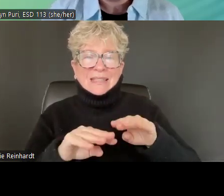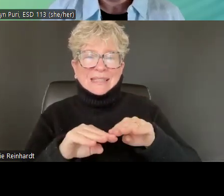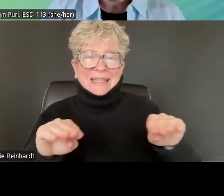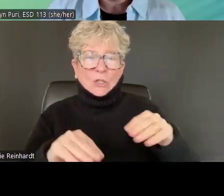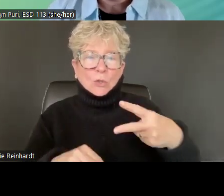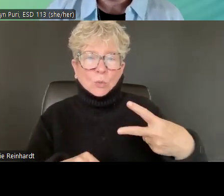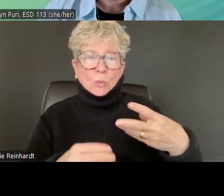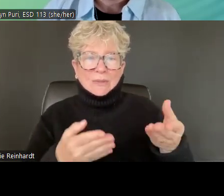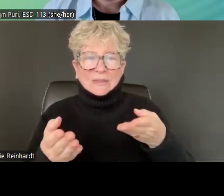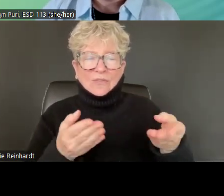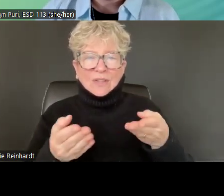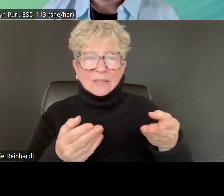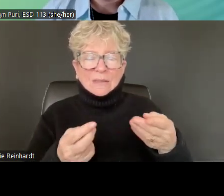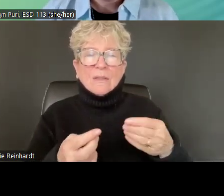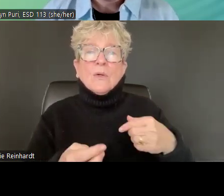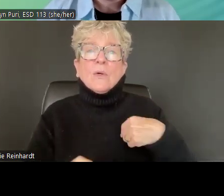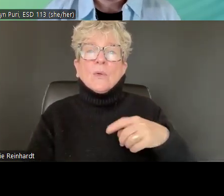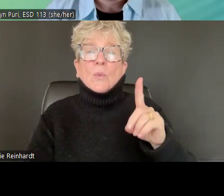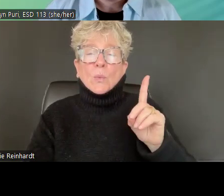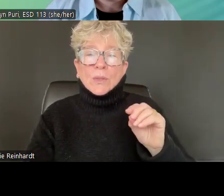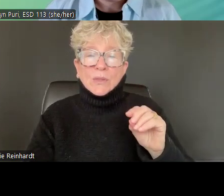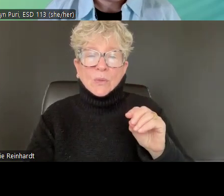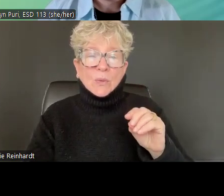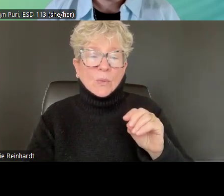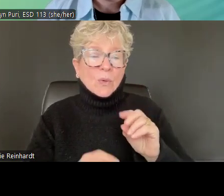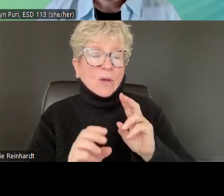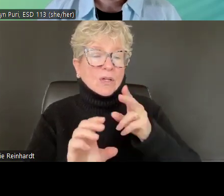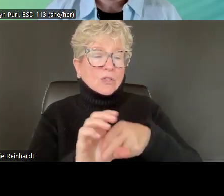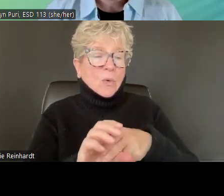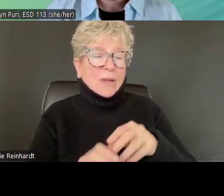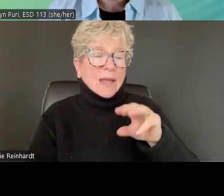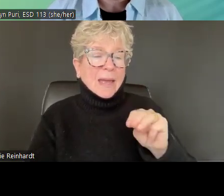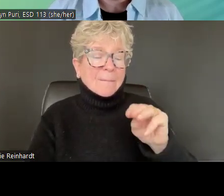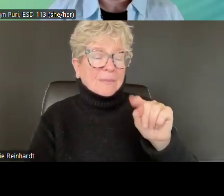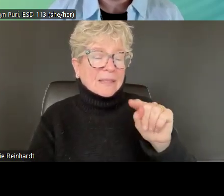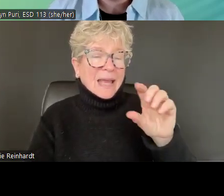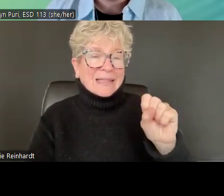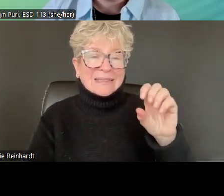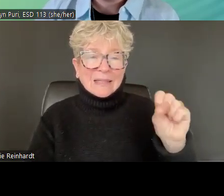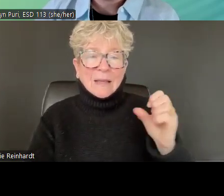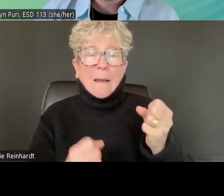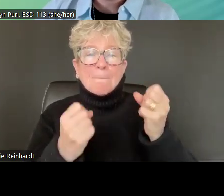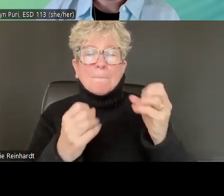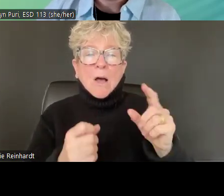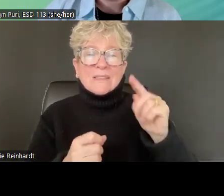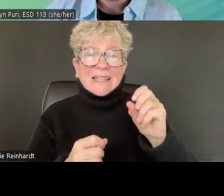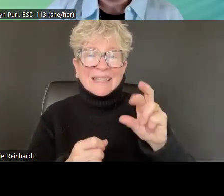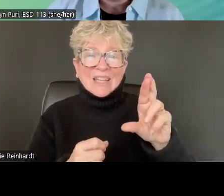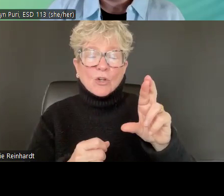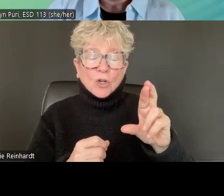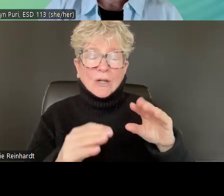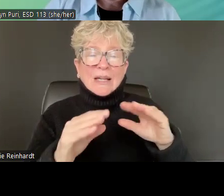service. We do attend MTSS meetings, so that's multi-tiered systems of